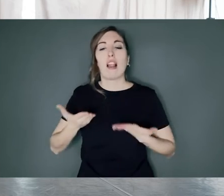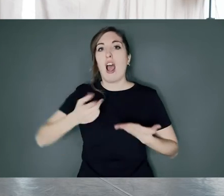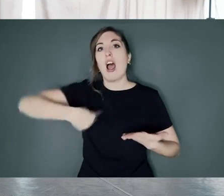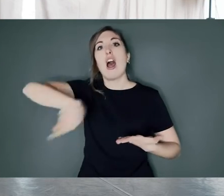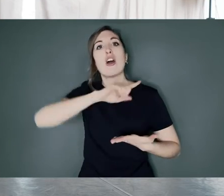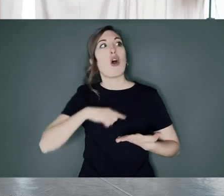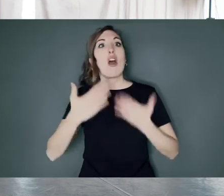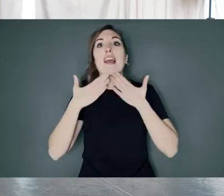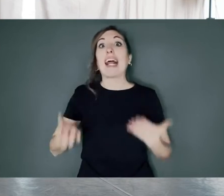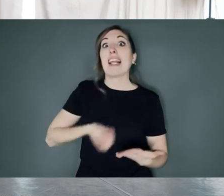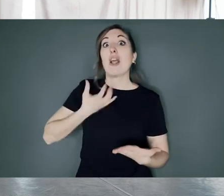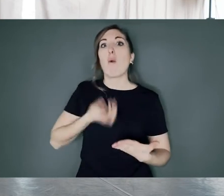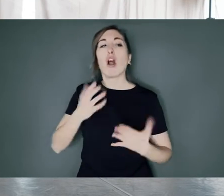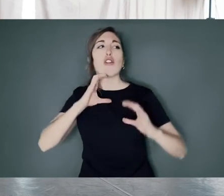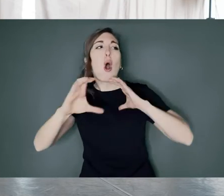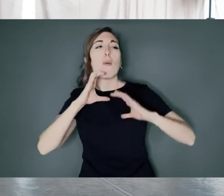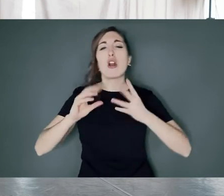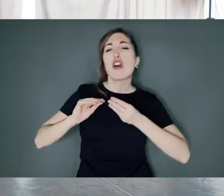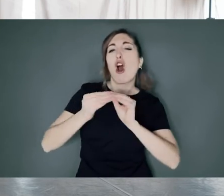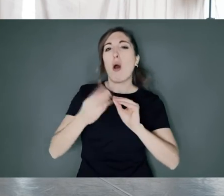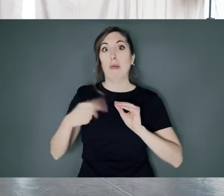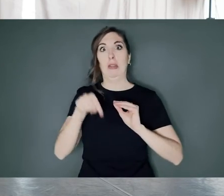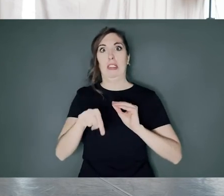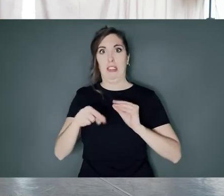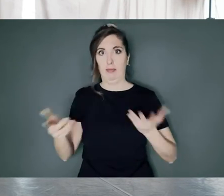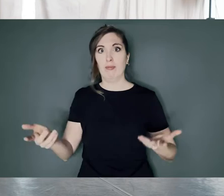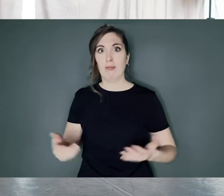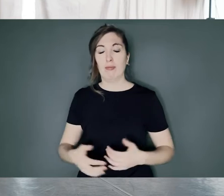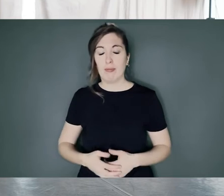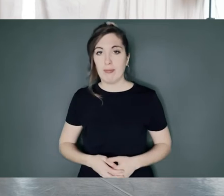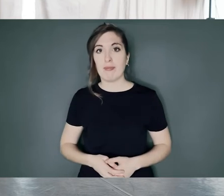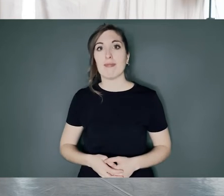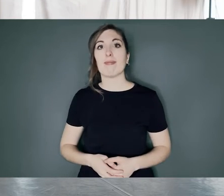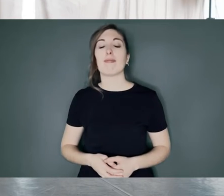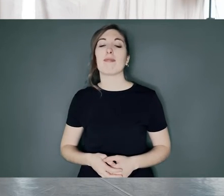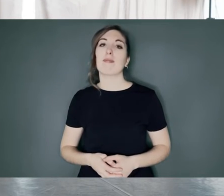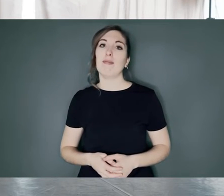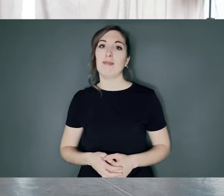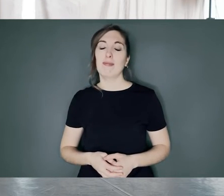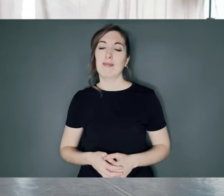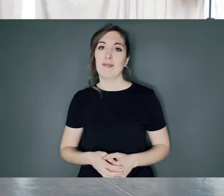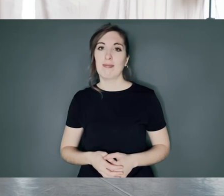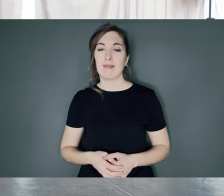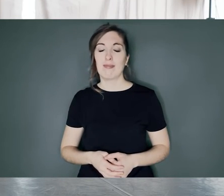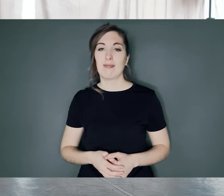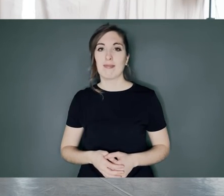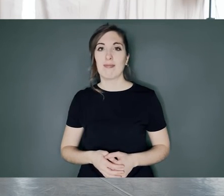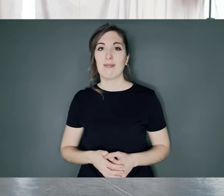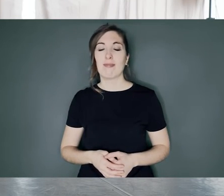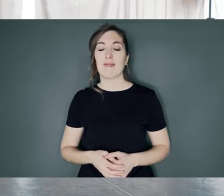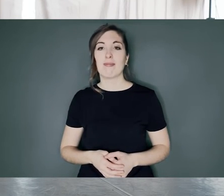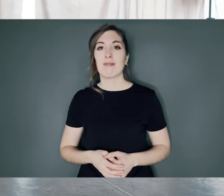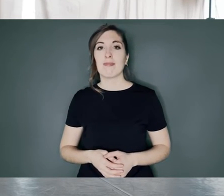people. I think it's about humanness and the ways in which we communicate together